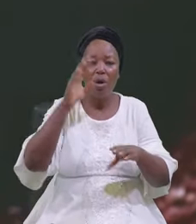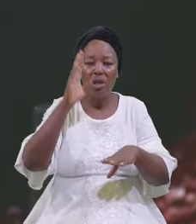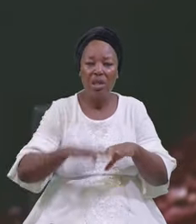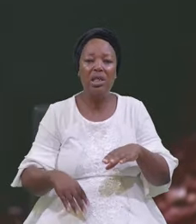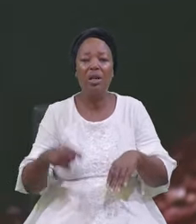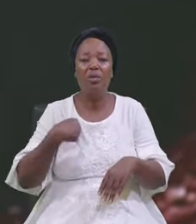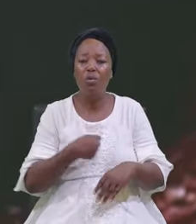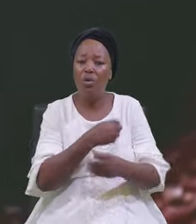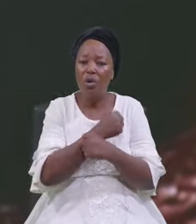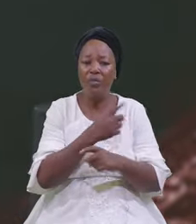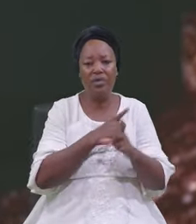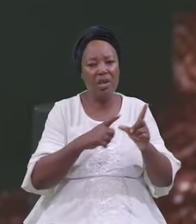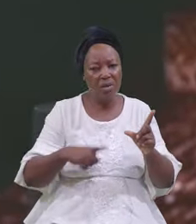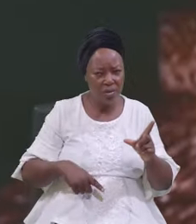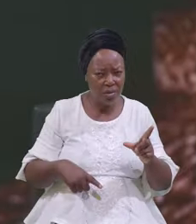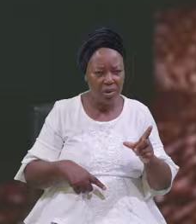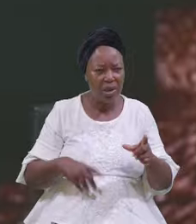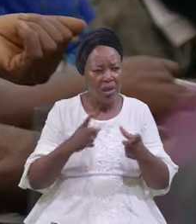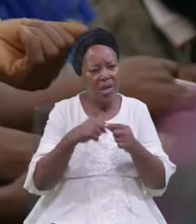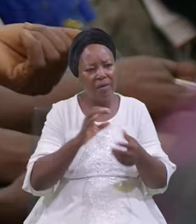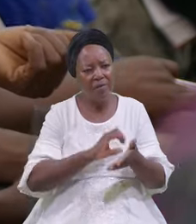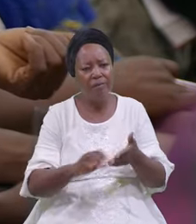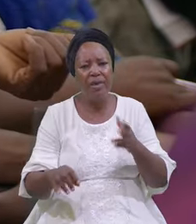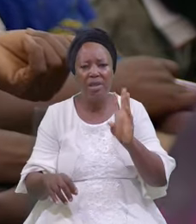more than we love the Lord. It says in